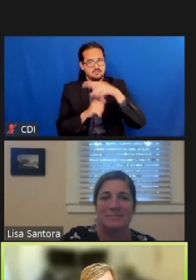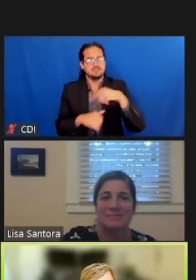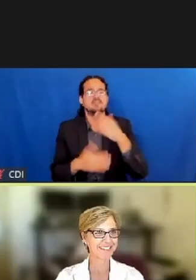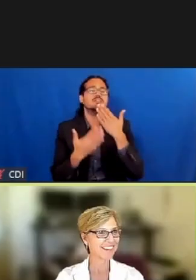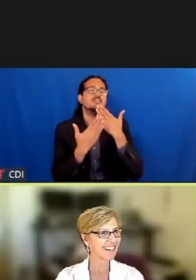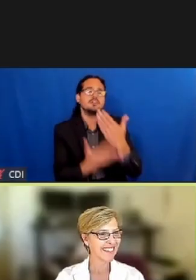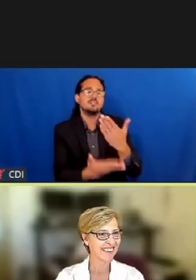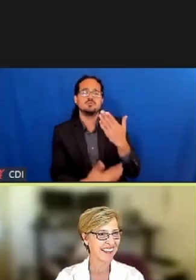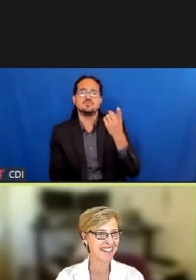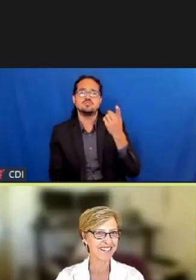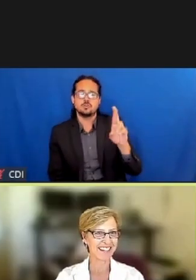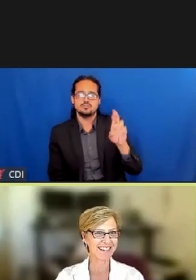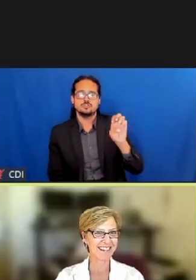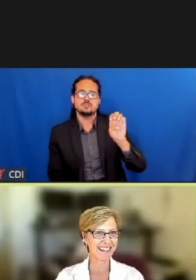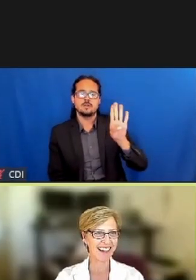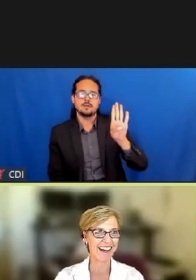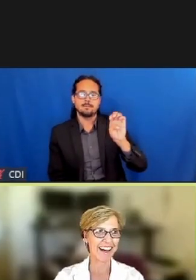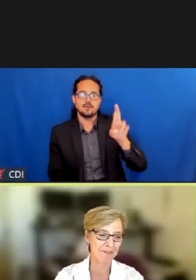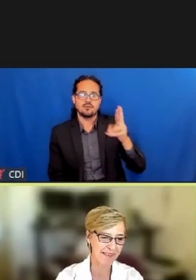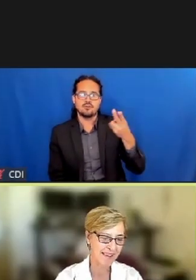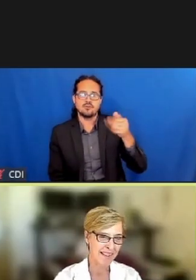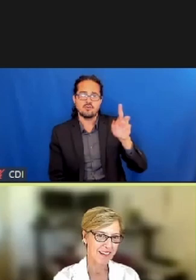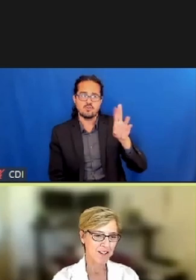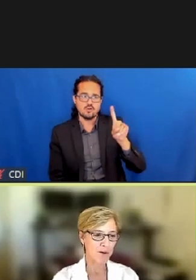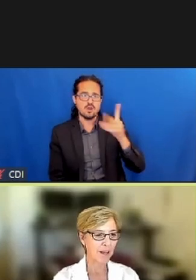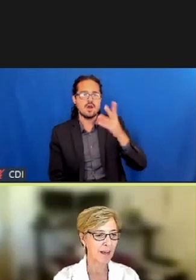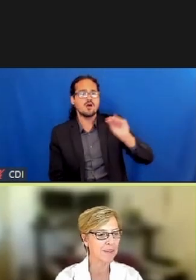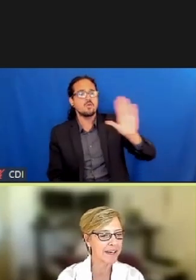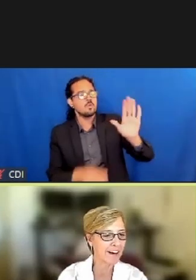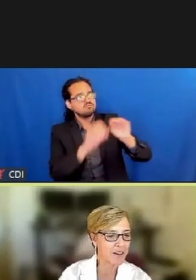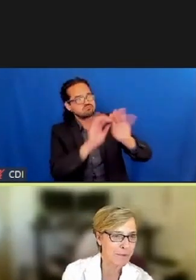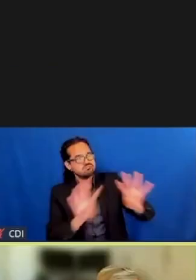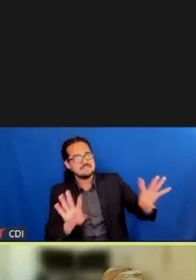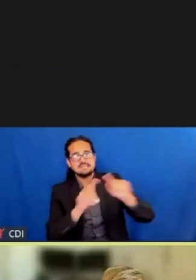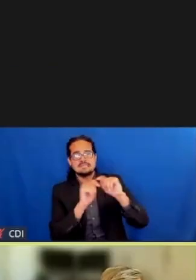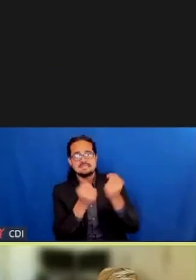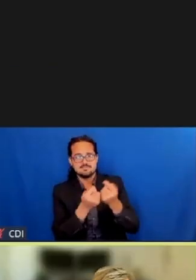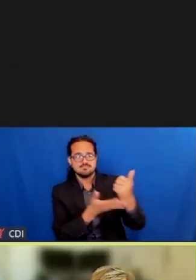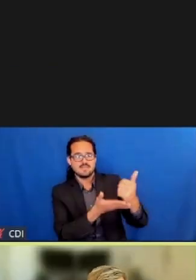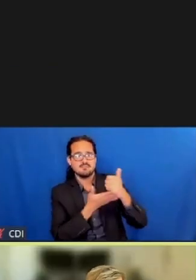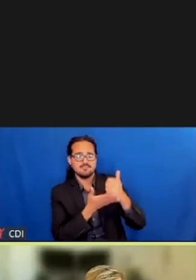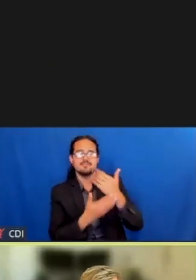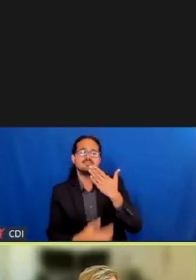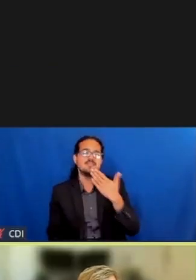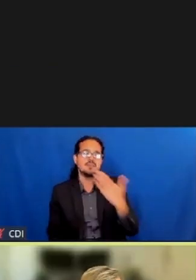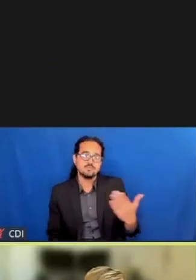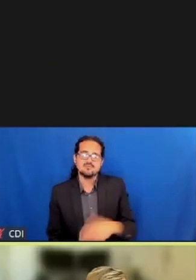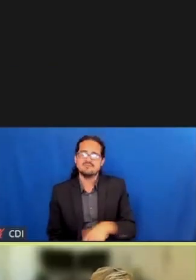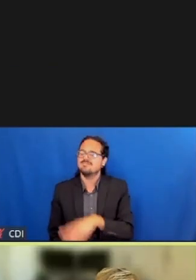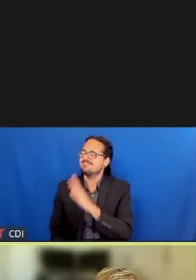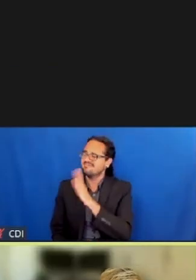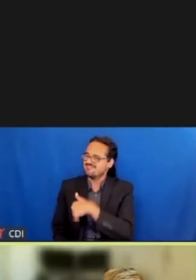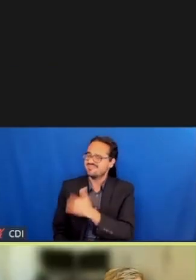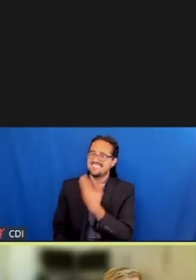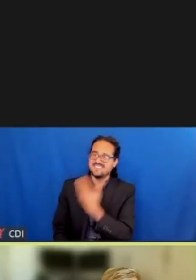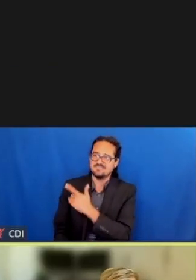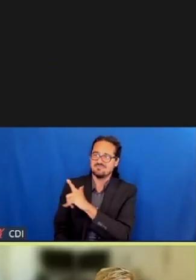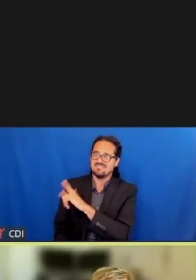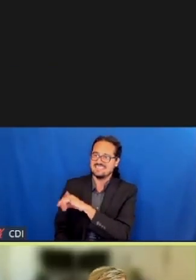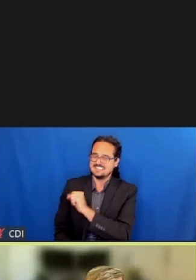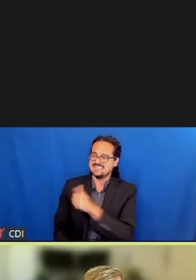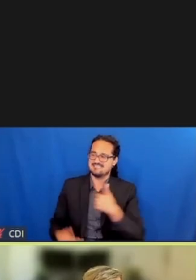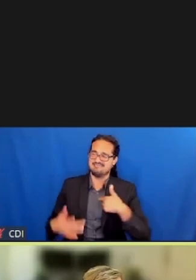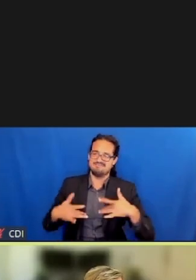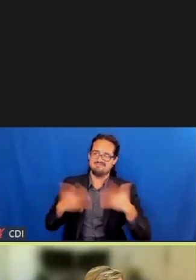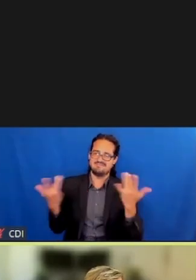You're welcome. Thank you, Lisa. So I'm really honored to be here, Laura Eberhardt, and although I work for Kaiser, I think